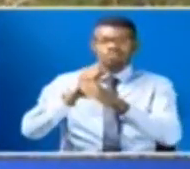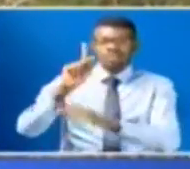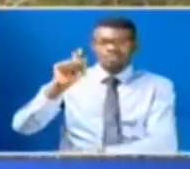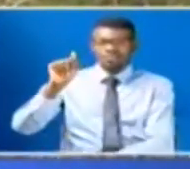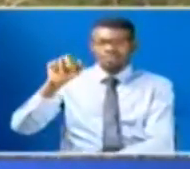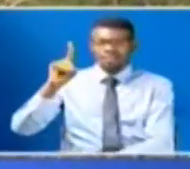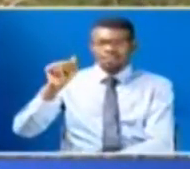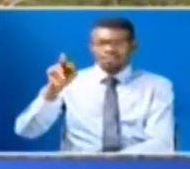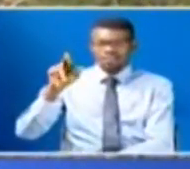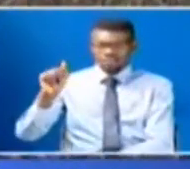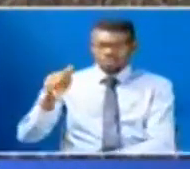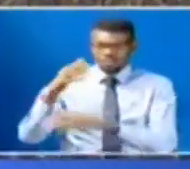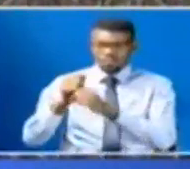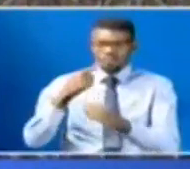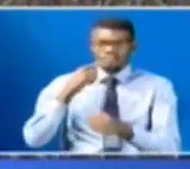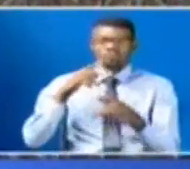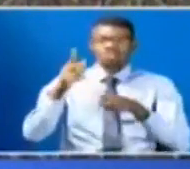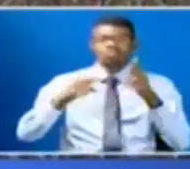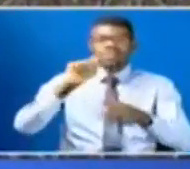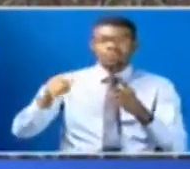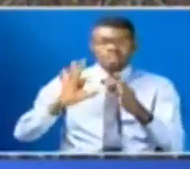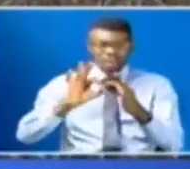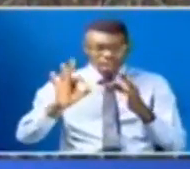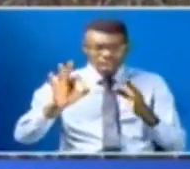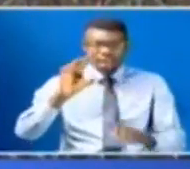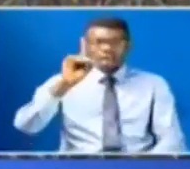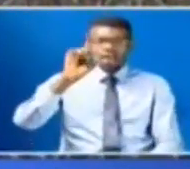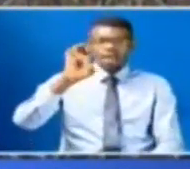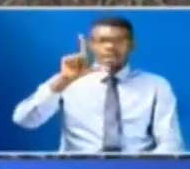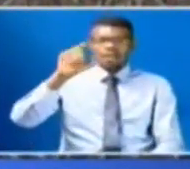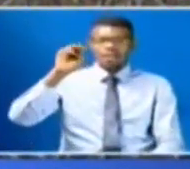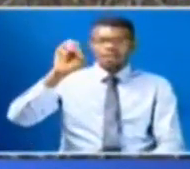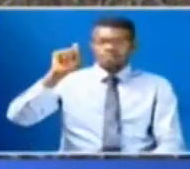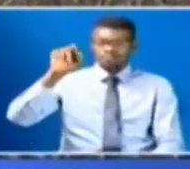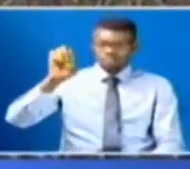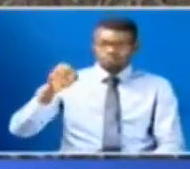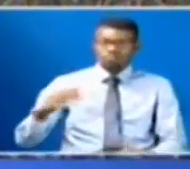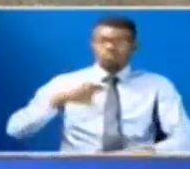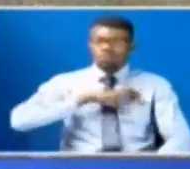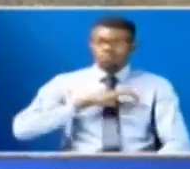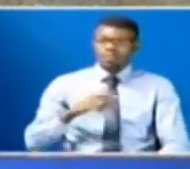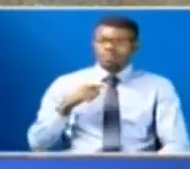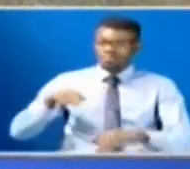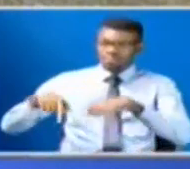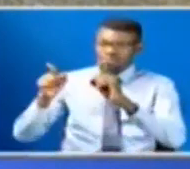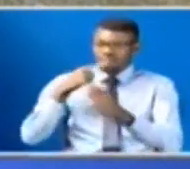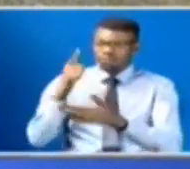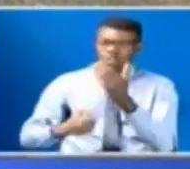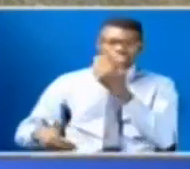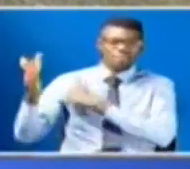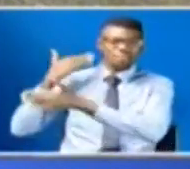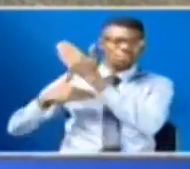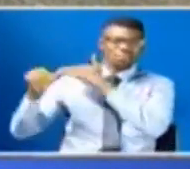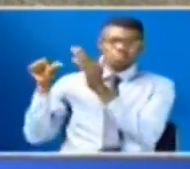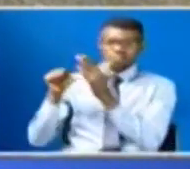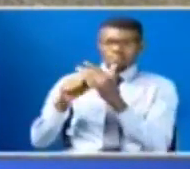petition speaks of some 22,000 acres under Delmonte. The association has pegged part of their argument on historical